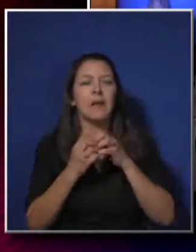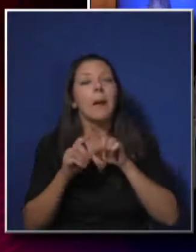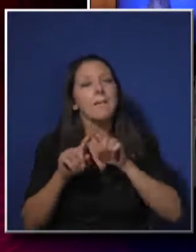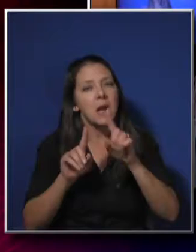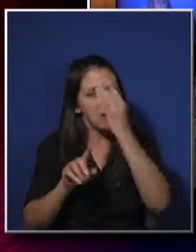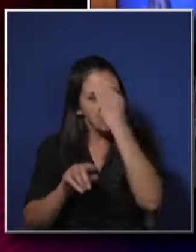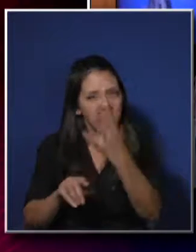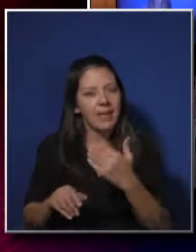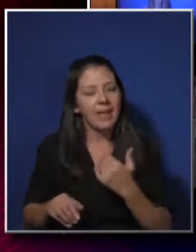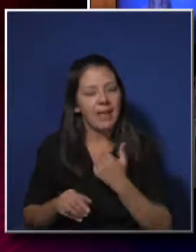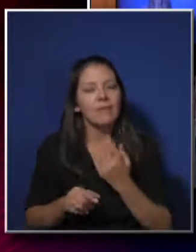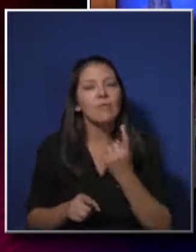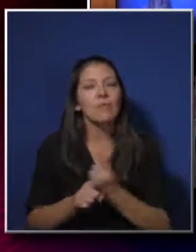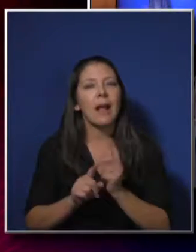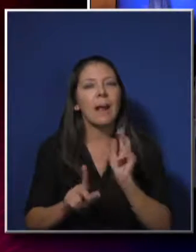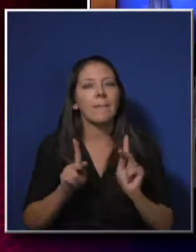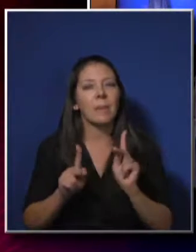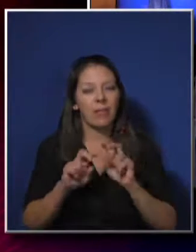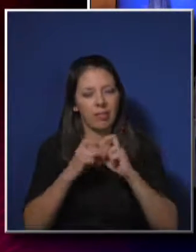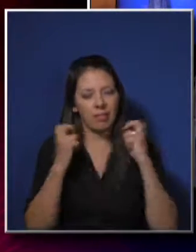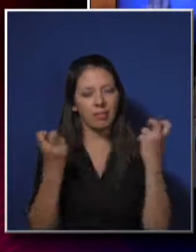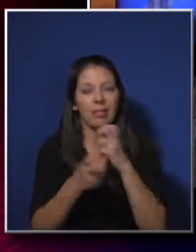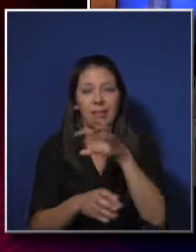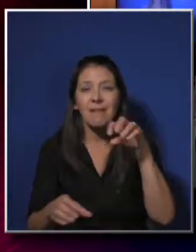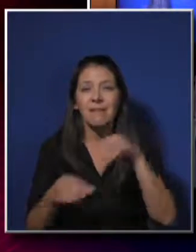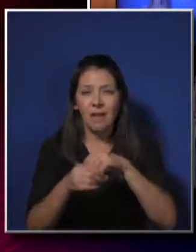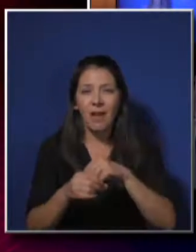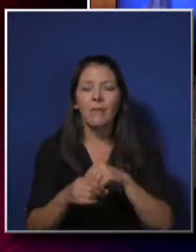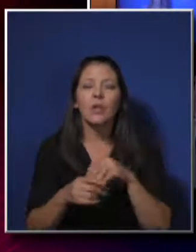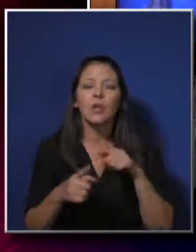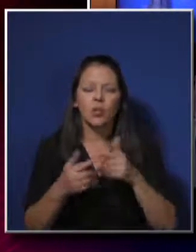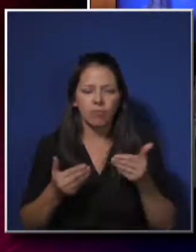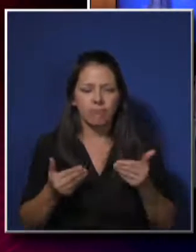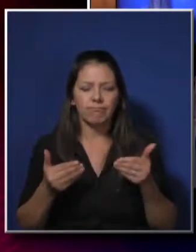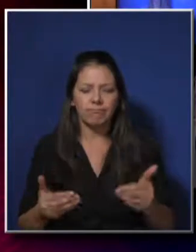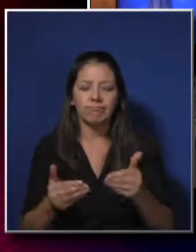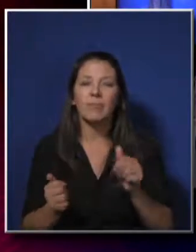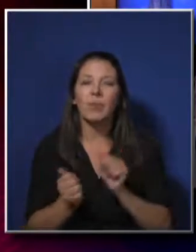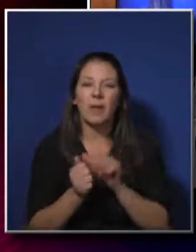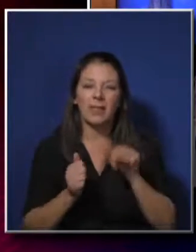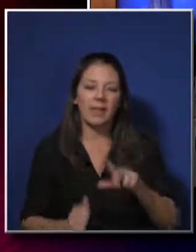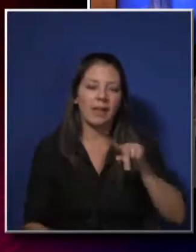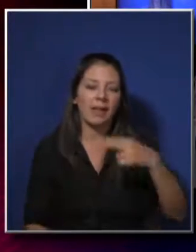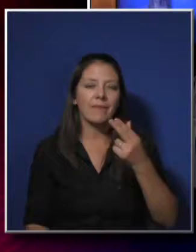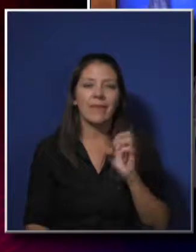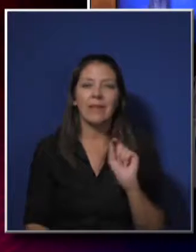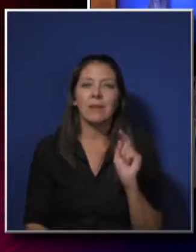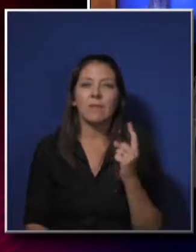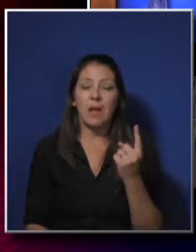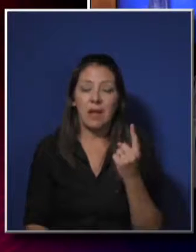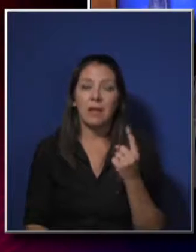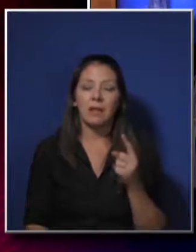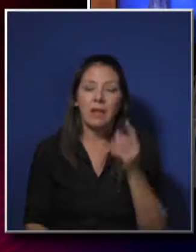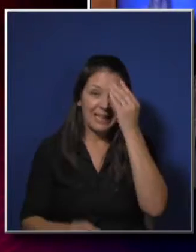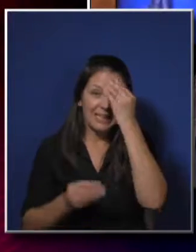on the seat to move forward. And the redesign of phase 1, we hope to bring you in January to give you